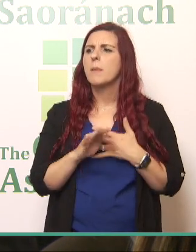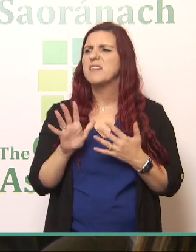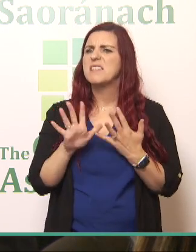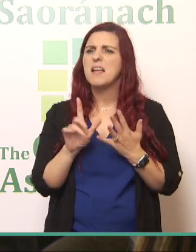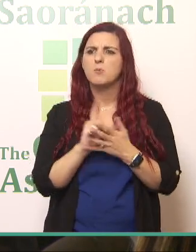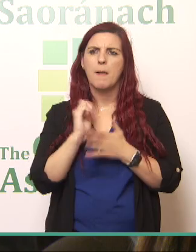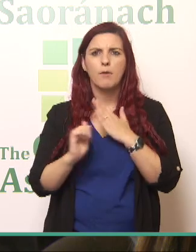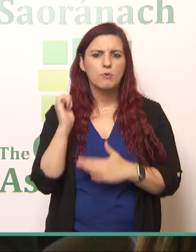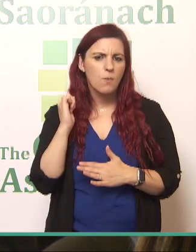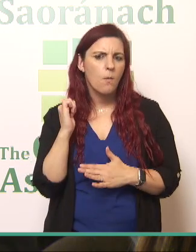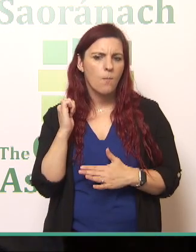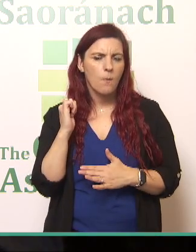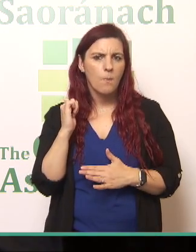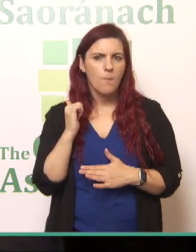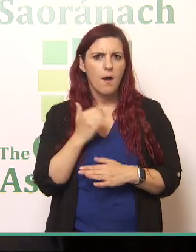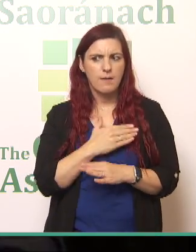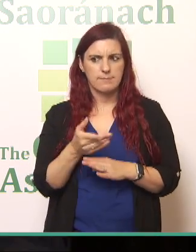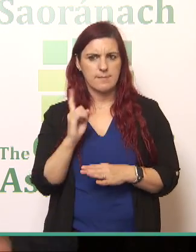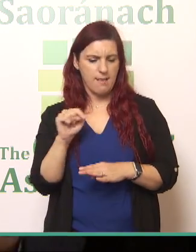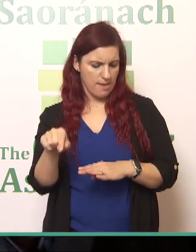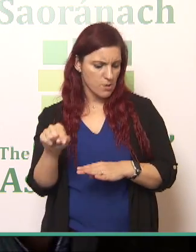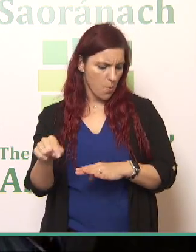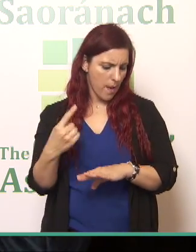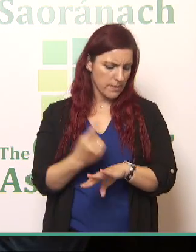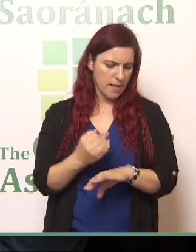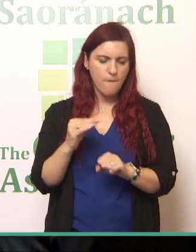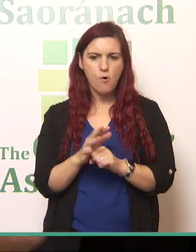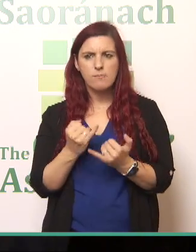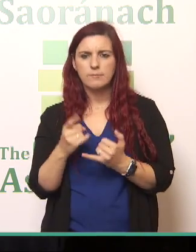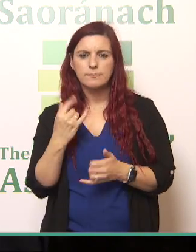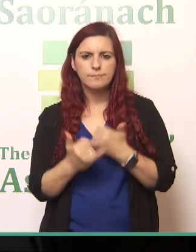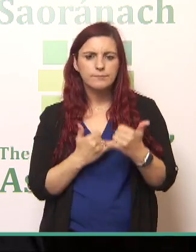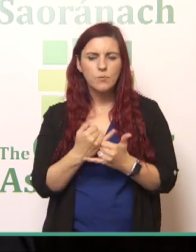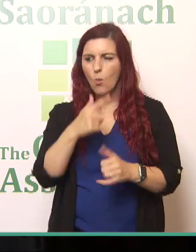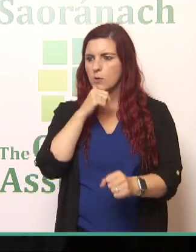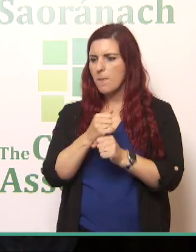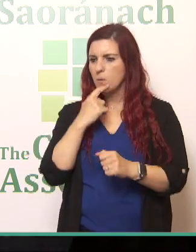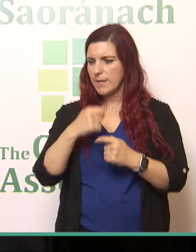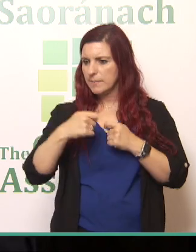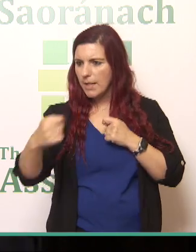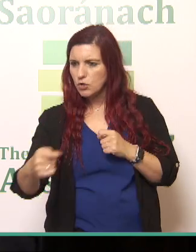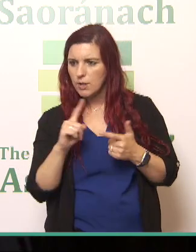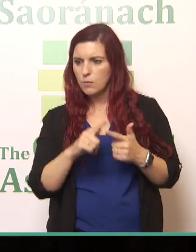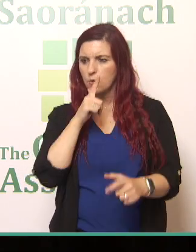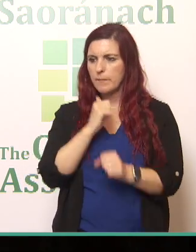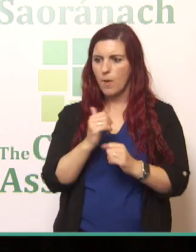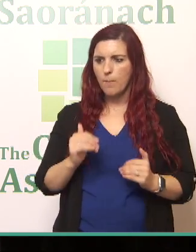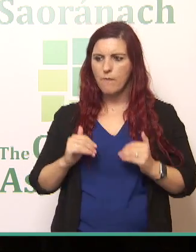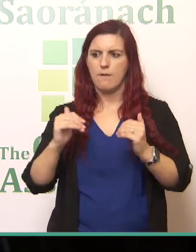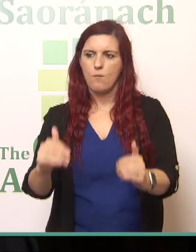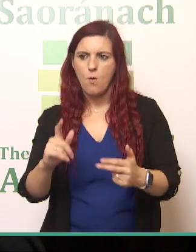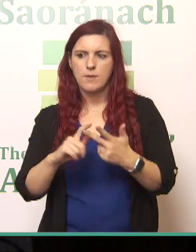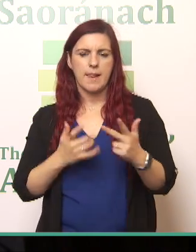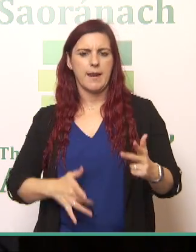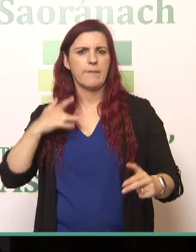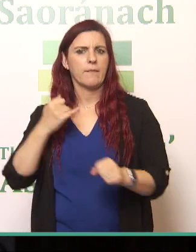10 or 12 years ago, as it is now in the ICMSA, I was there for an era where it was all about expansion. It was all about moving forward, delivering for the economy.